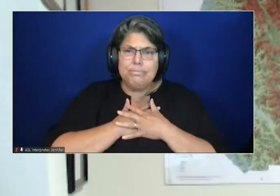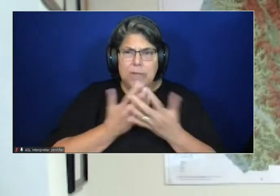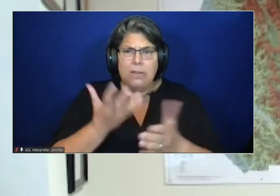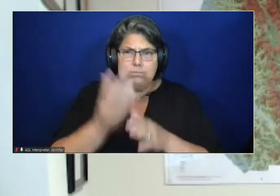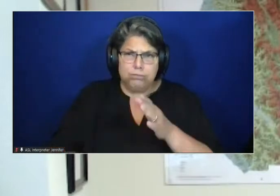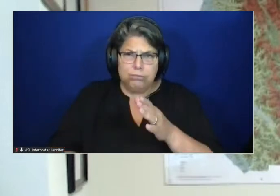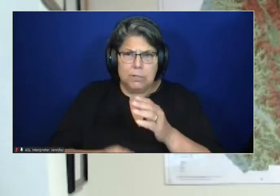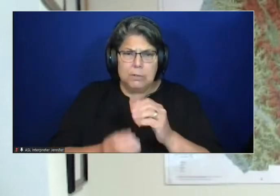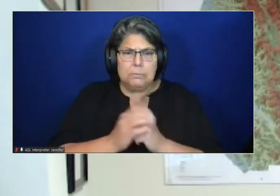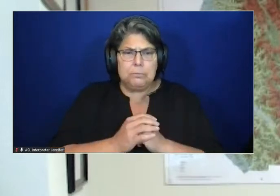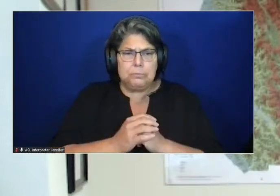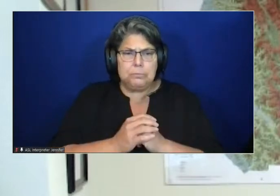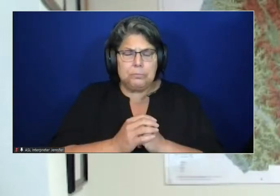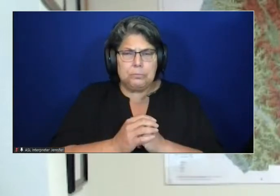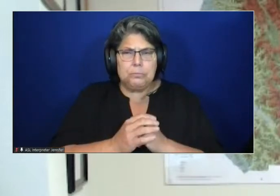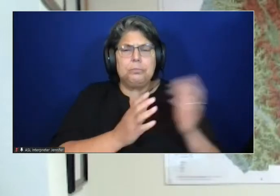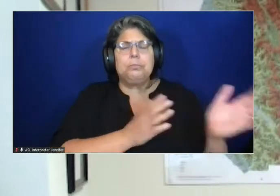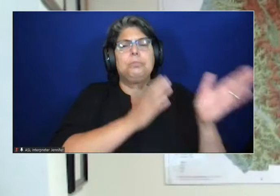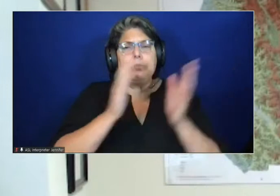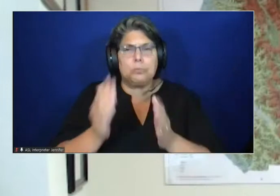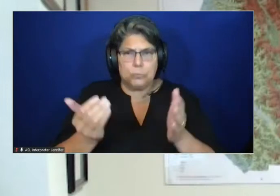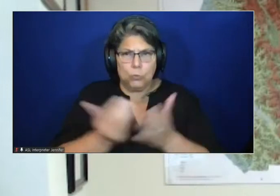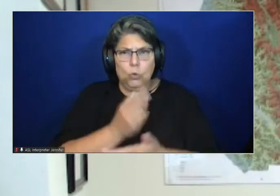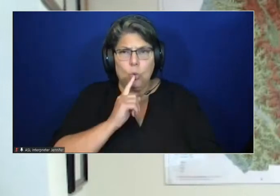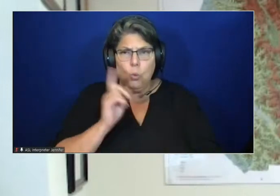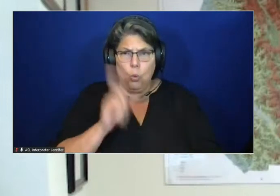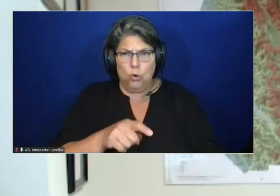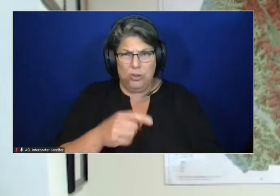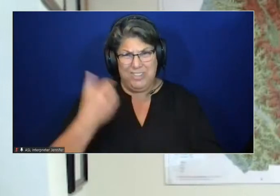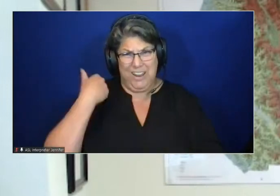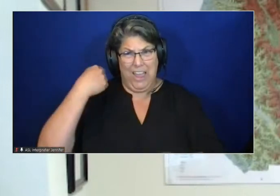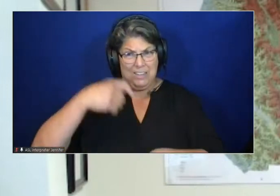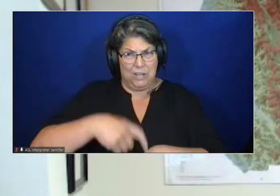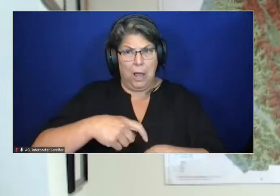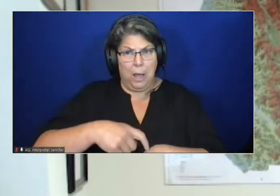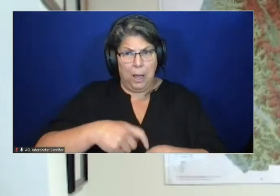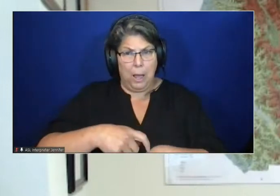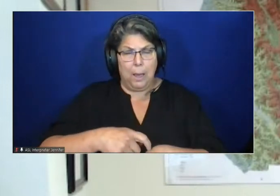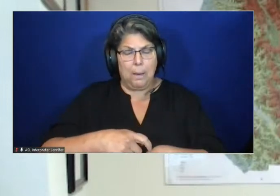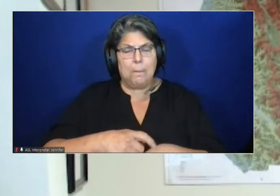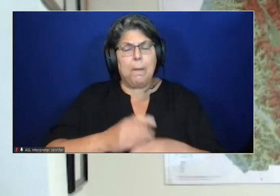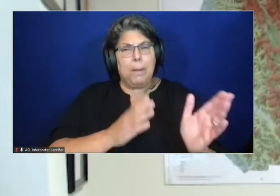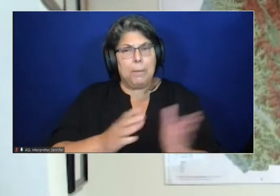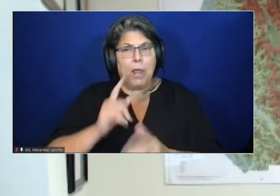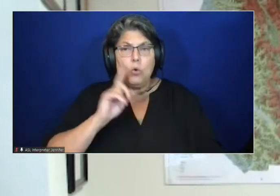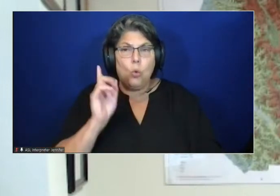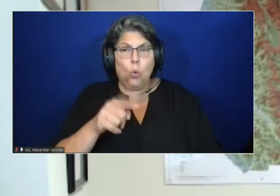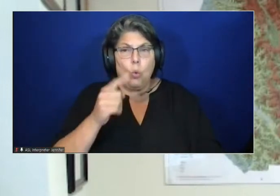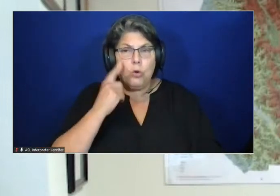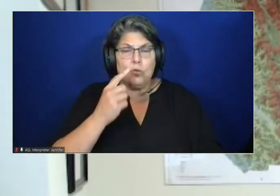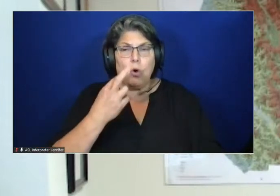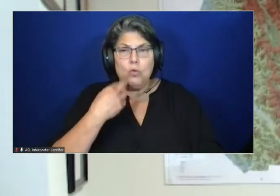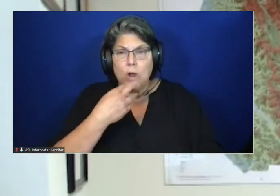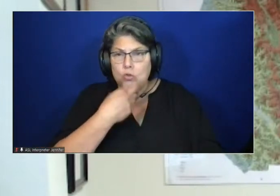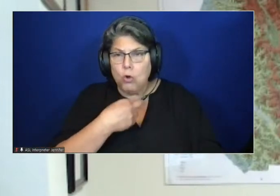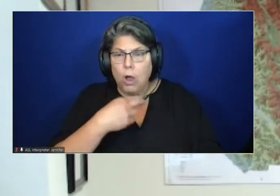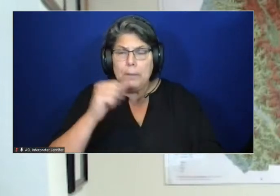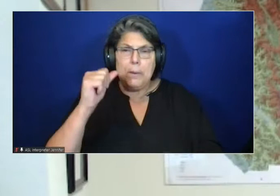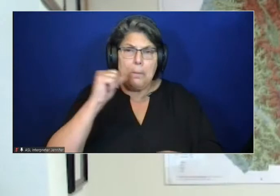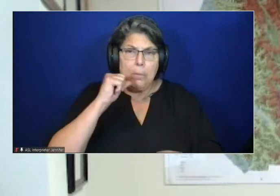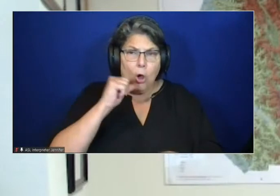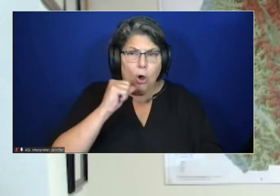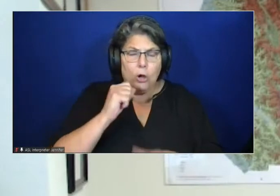I want to move on to new orders. At the last presentation, I planned orders for restaurants and bars requiring